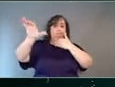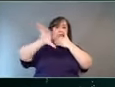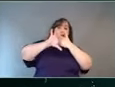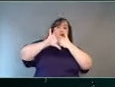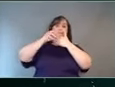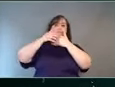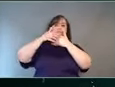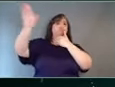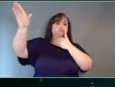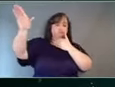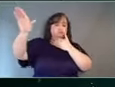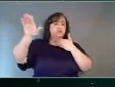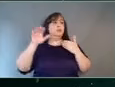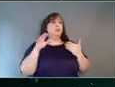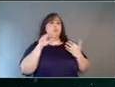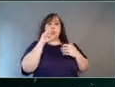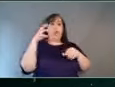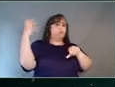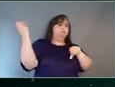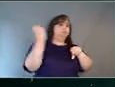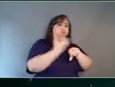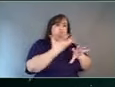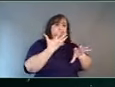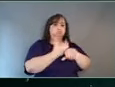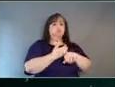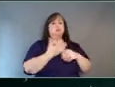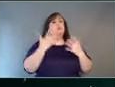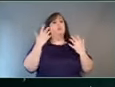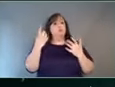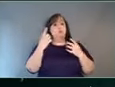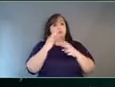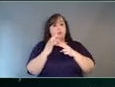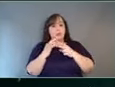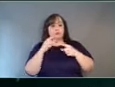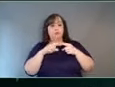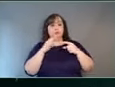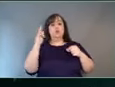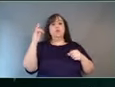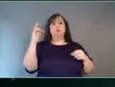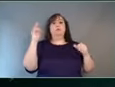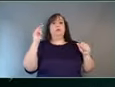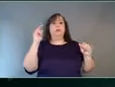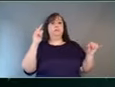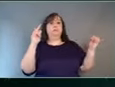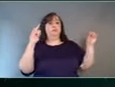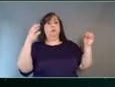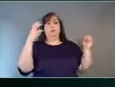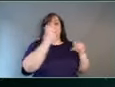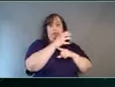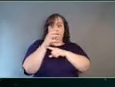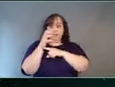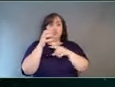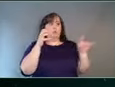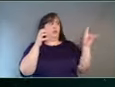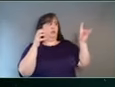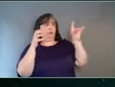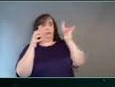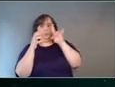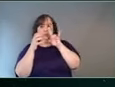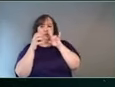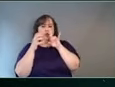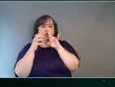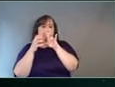One option is to park a spacecraft next to the asteroid and use the gravitational pull of the spacecraft to slowly nudge